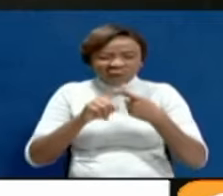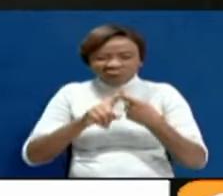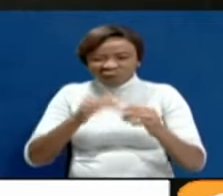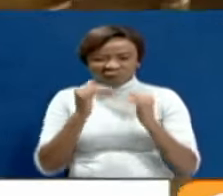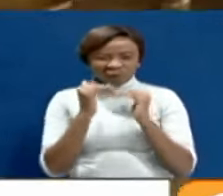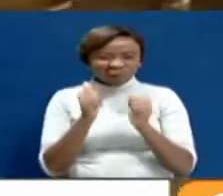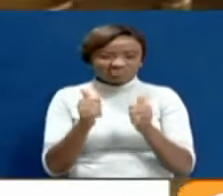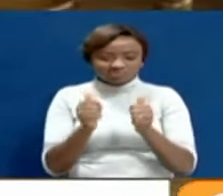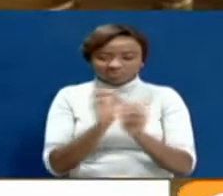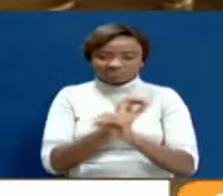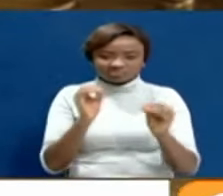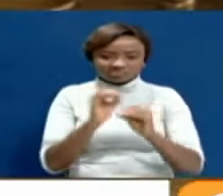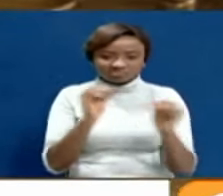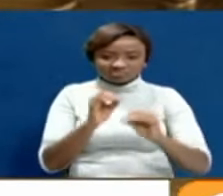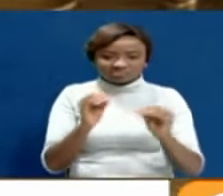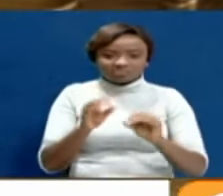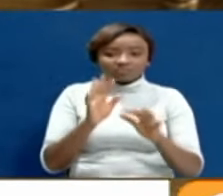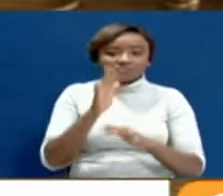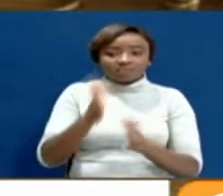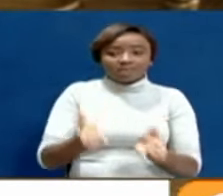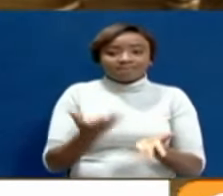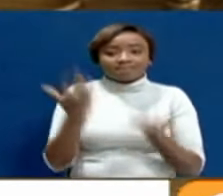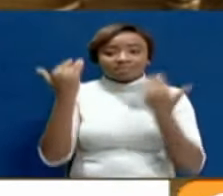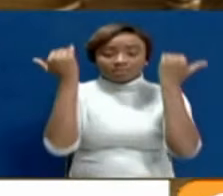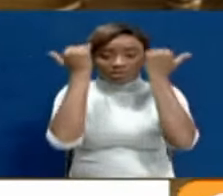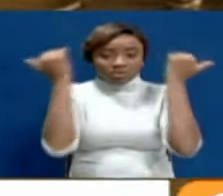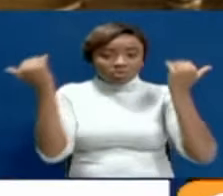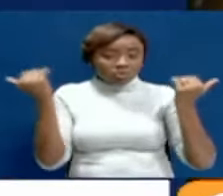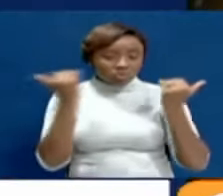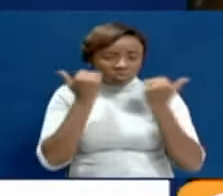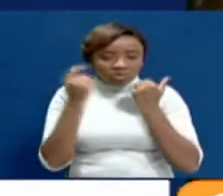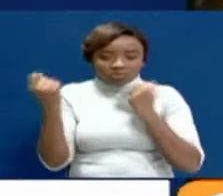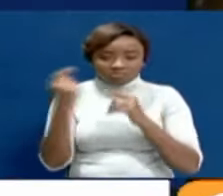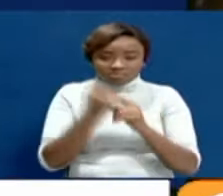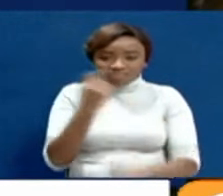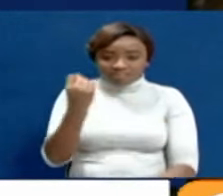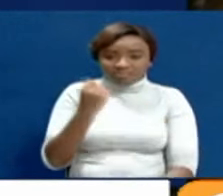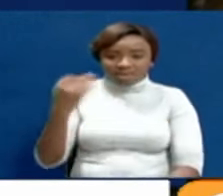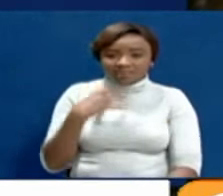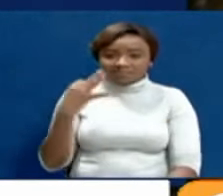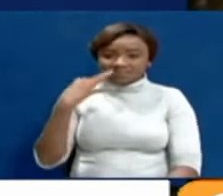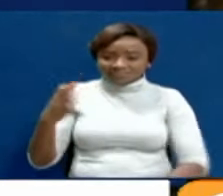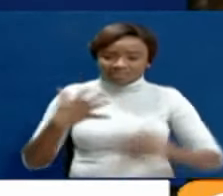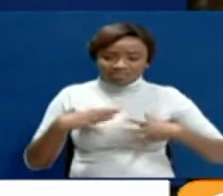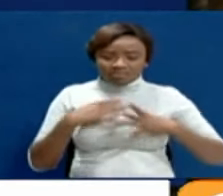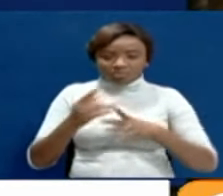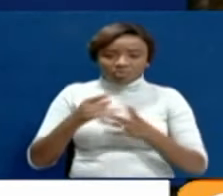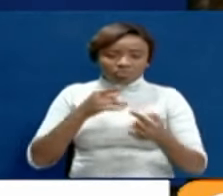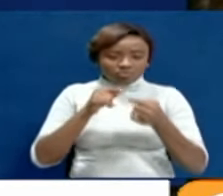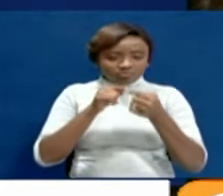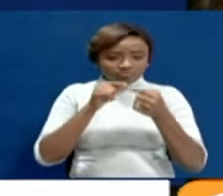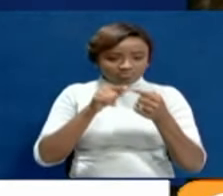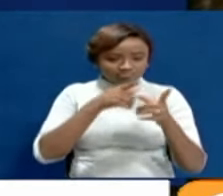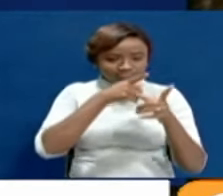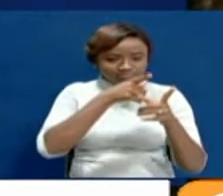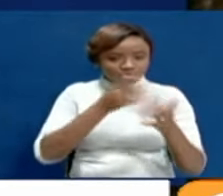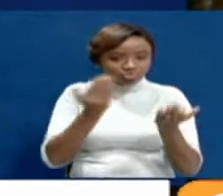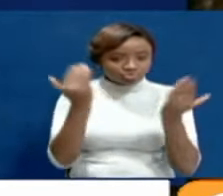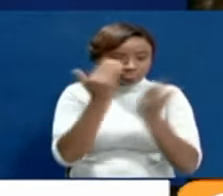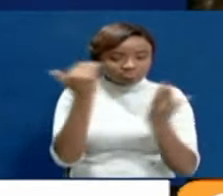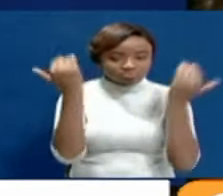Well, that made way for a lawsuit in May that year when more than 300 victims sued Kenya Pipeline